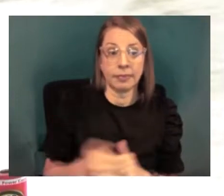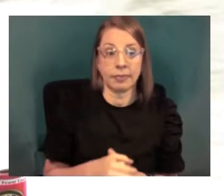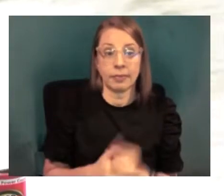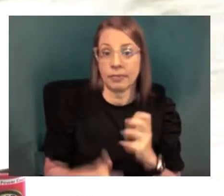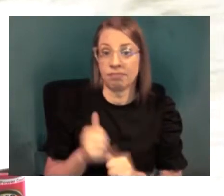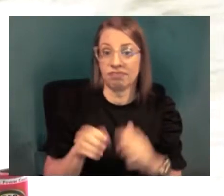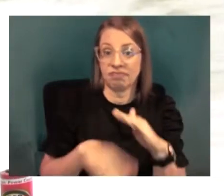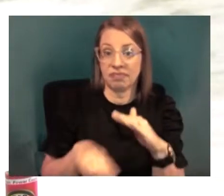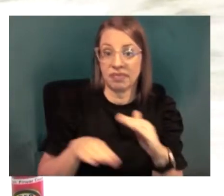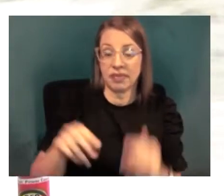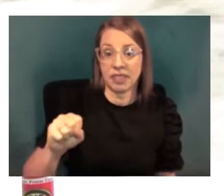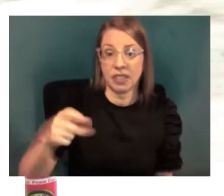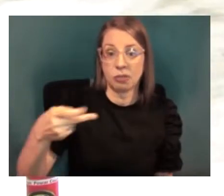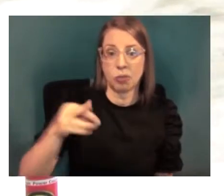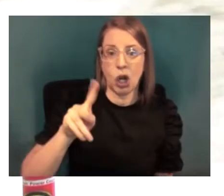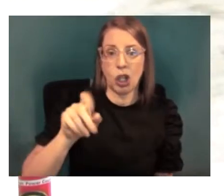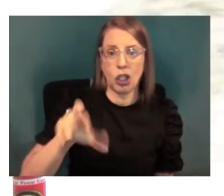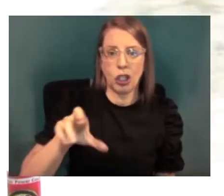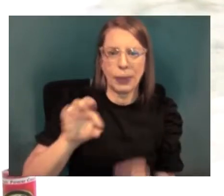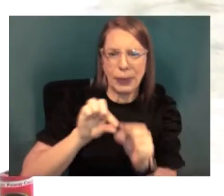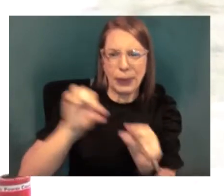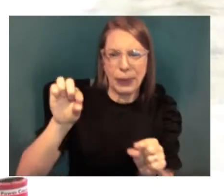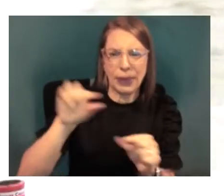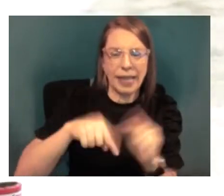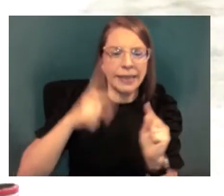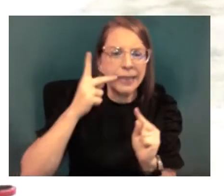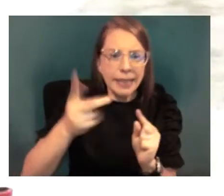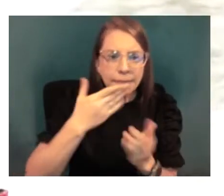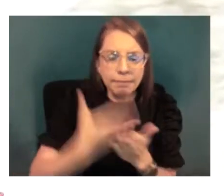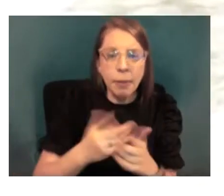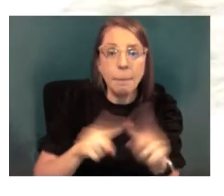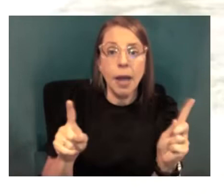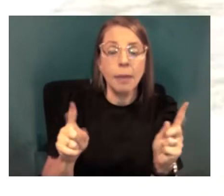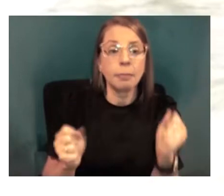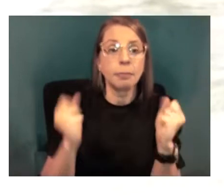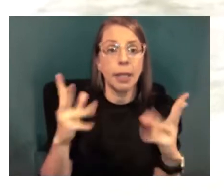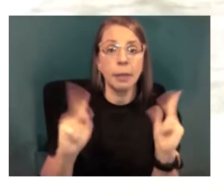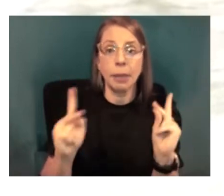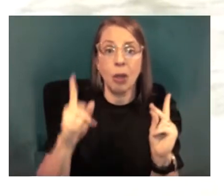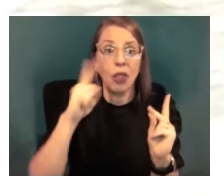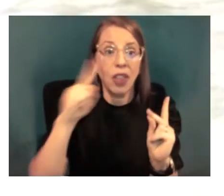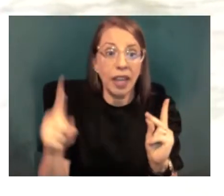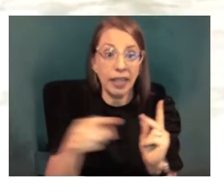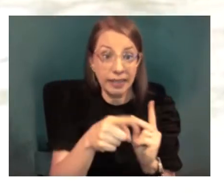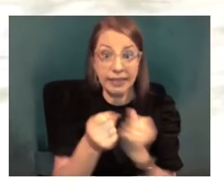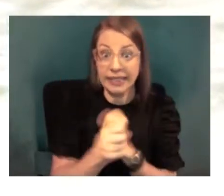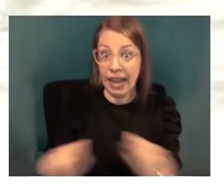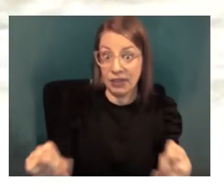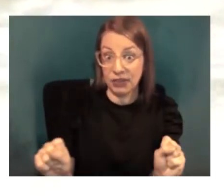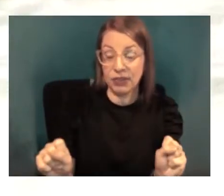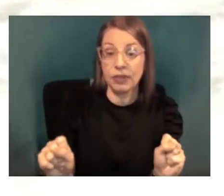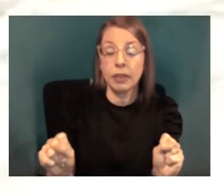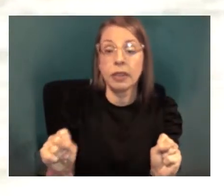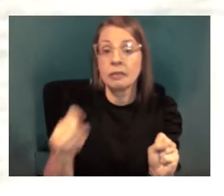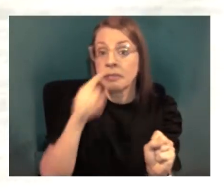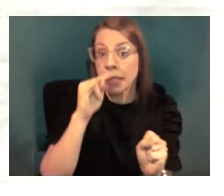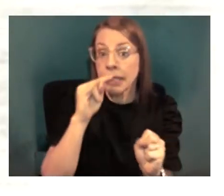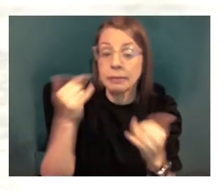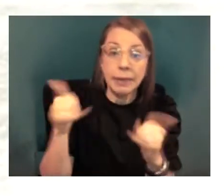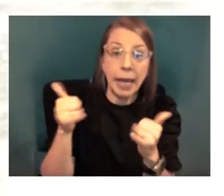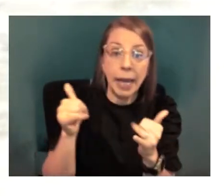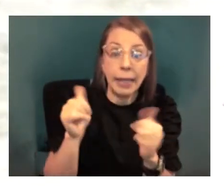know you probably can't see that very well, but a lot of folks think that these are very safe. They let their kids use them, but we're going to do